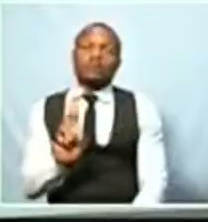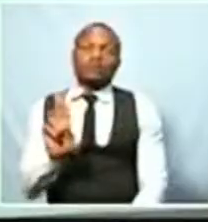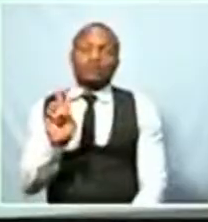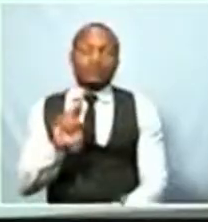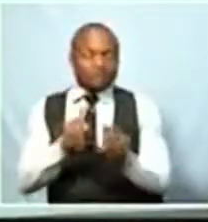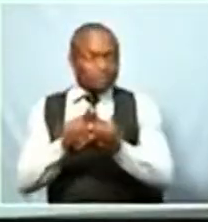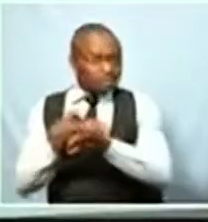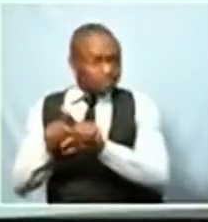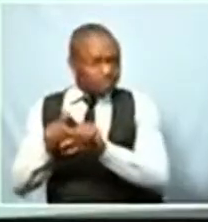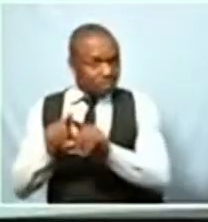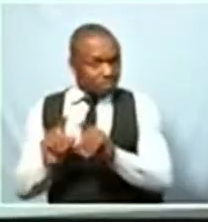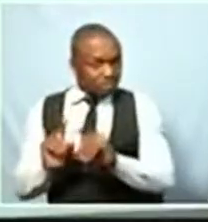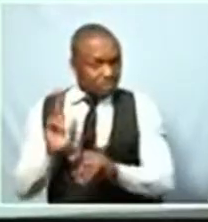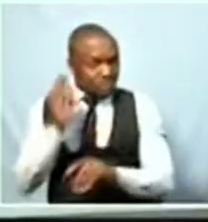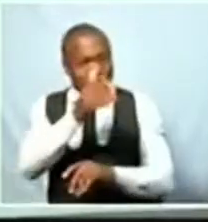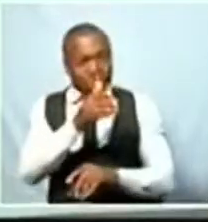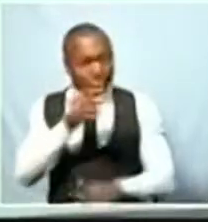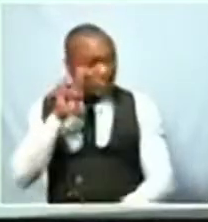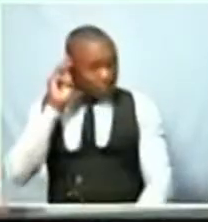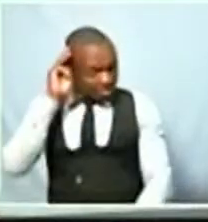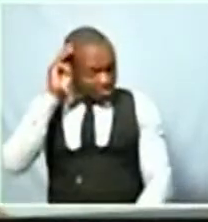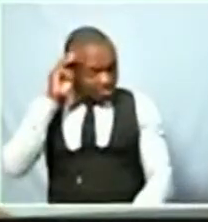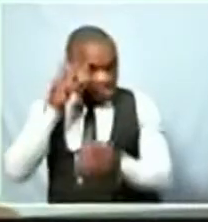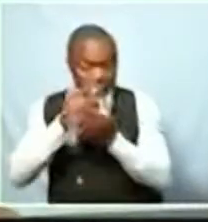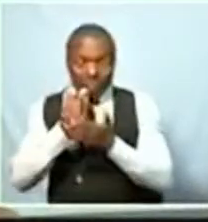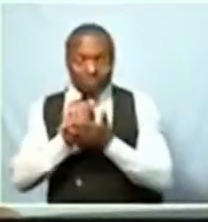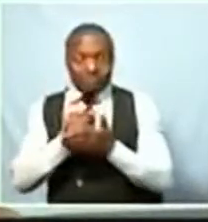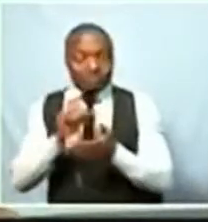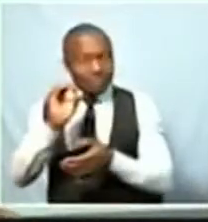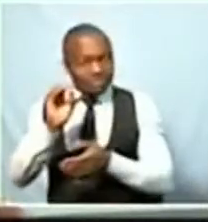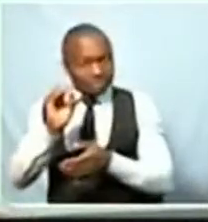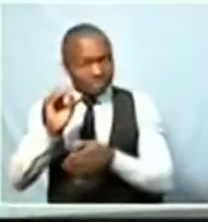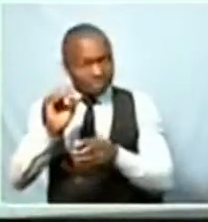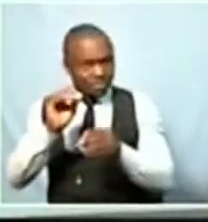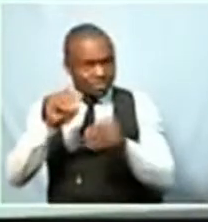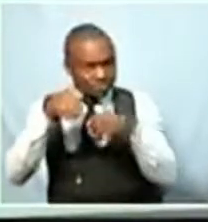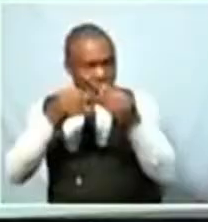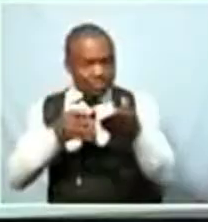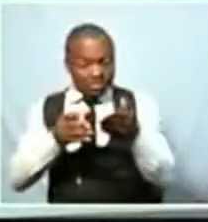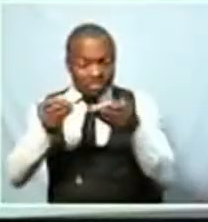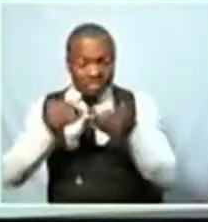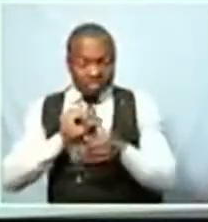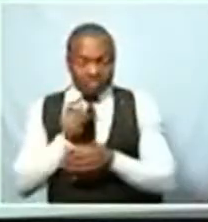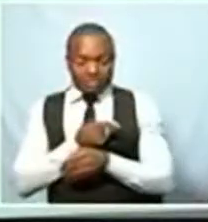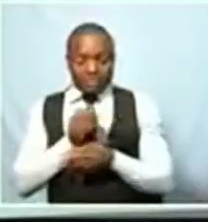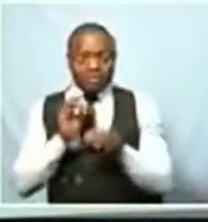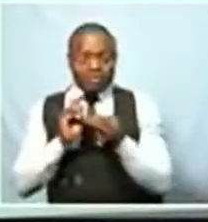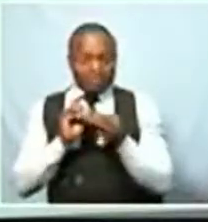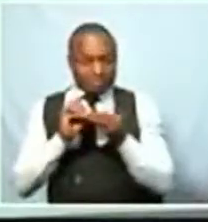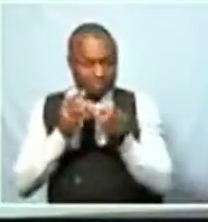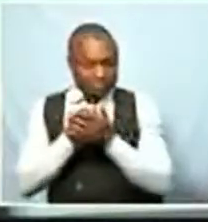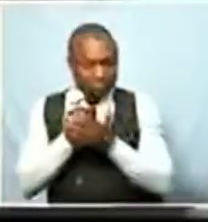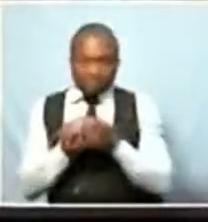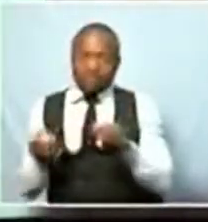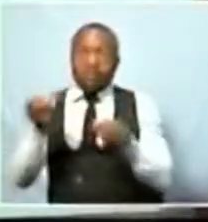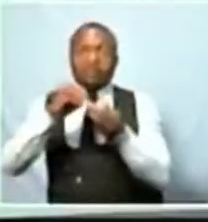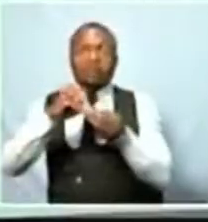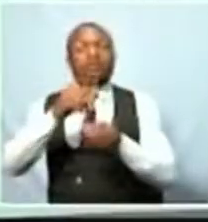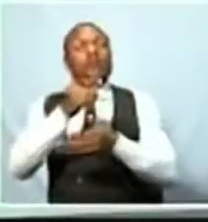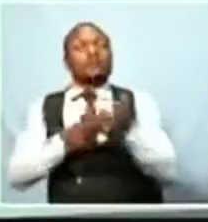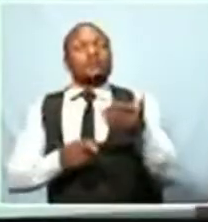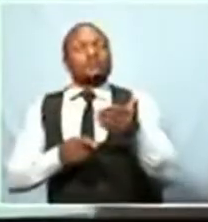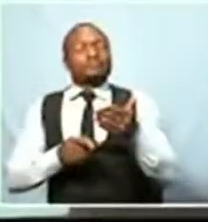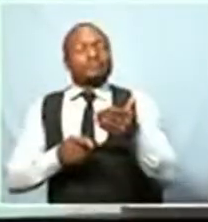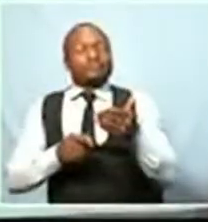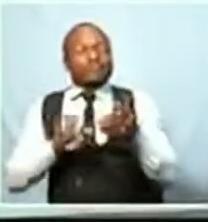We went to Minister of Finance. In fact, the original budget is not what we were given. I think they had to give us some more money to add it to what the